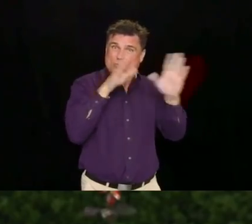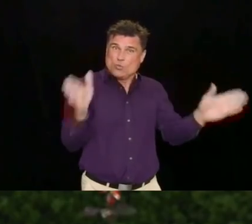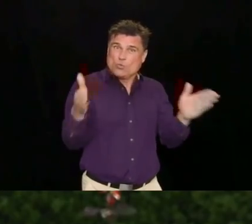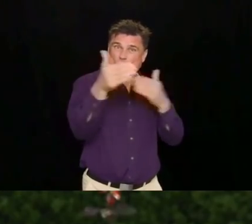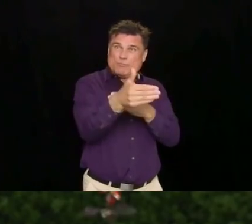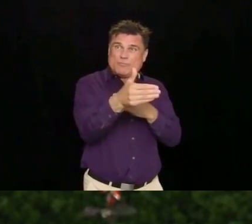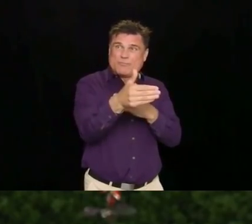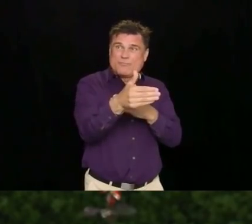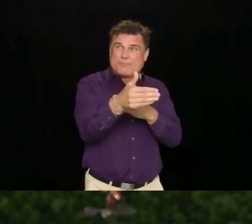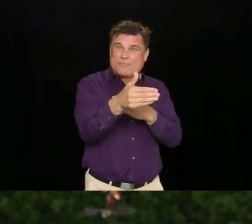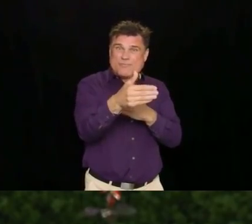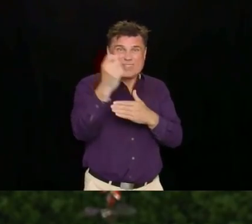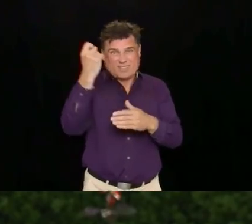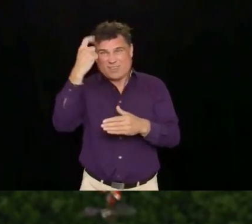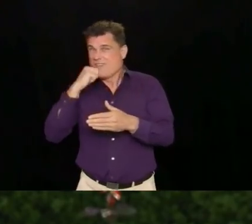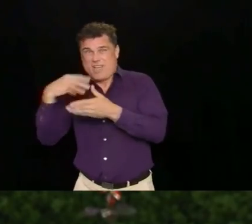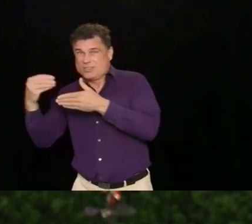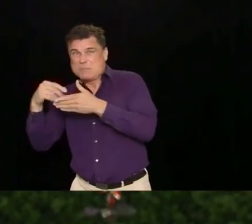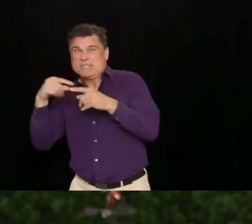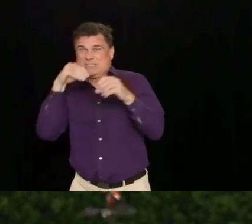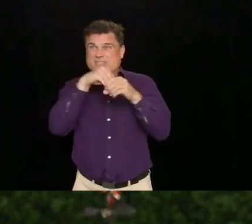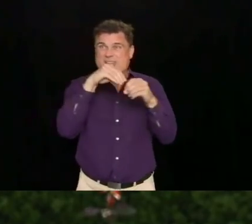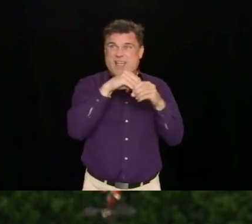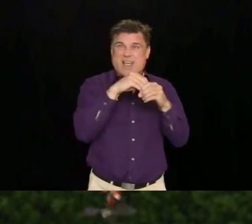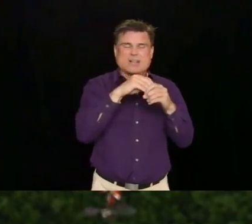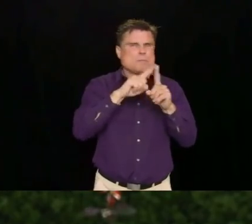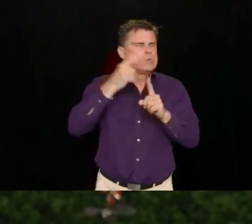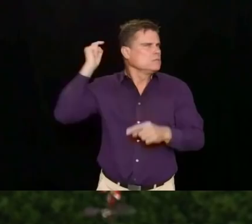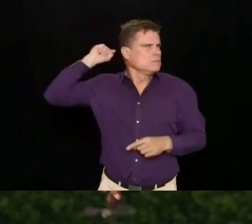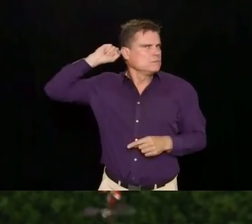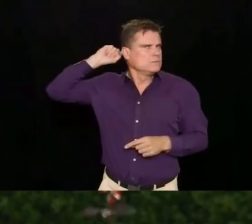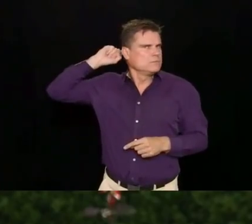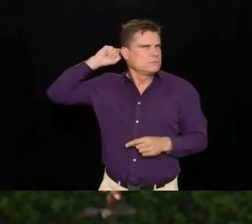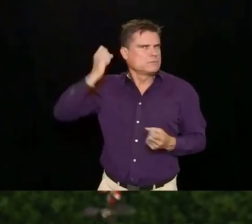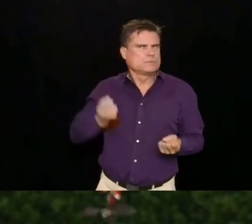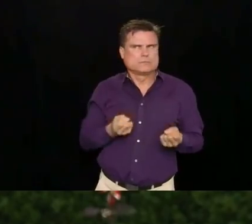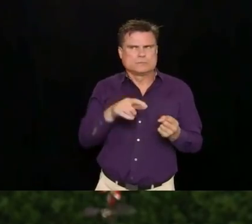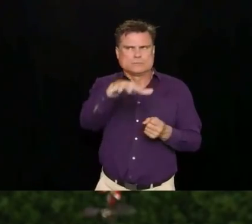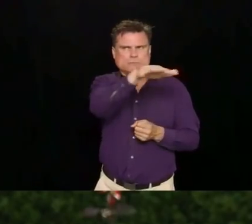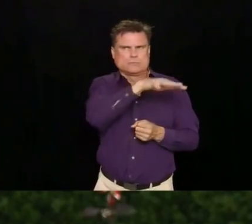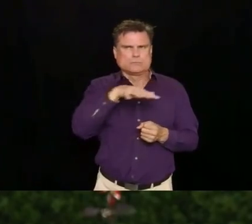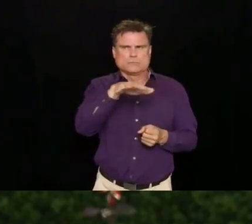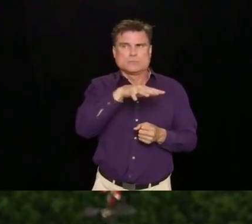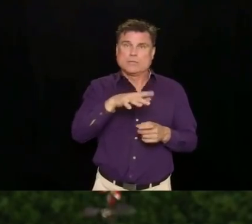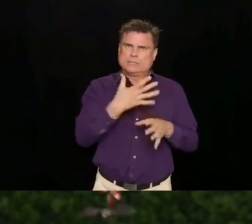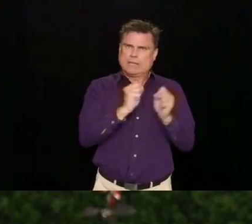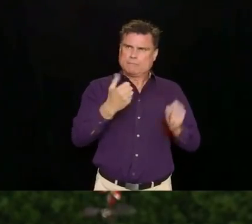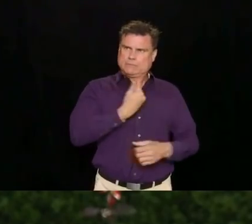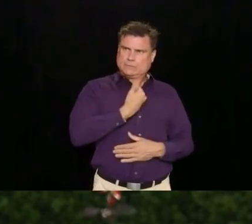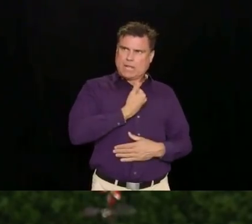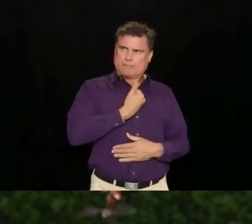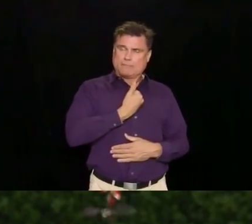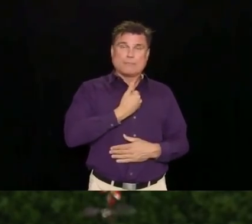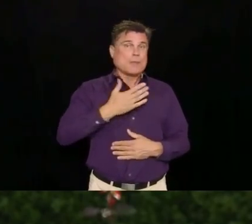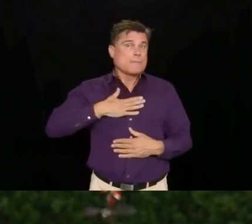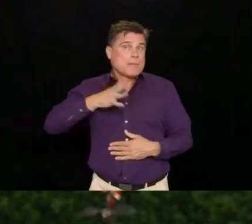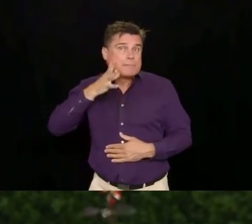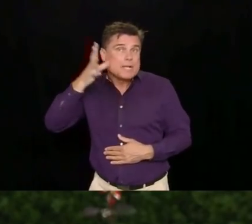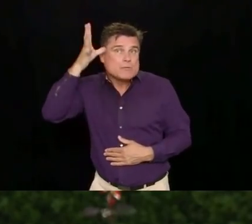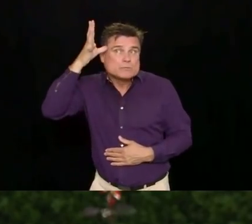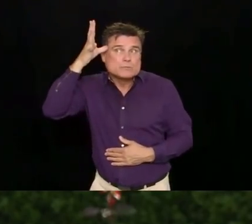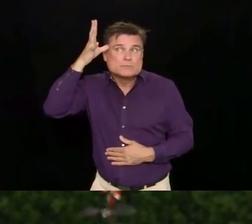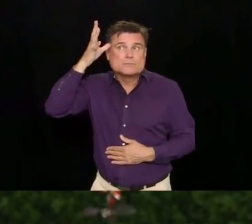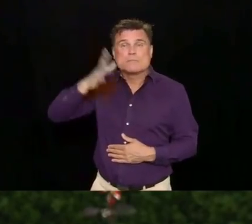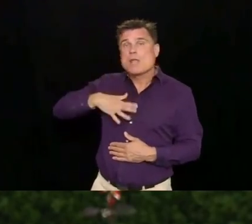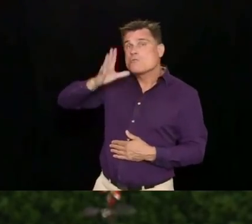parties. We have to be conscious both of the risks, not just the risk to ourselves, but to our parents, to our grandparents, to people we might know who